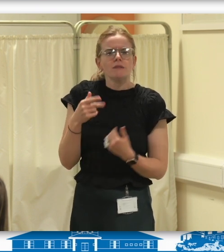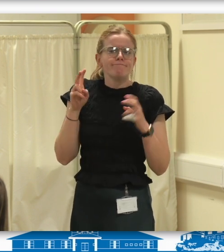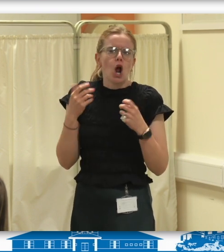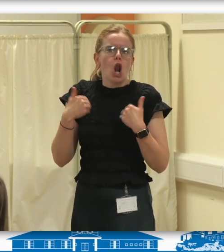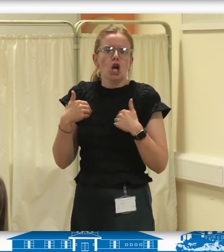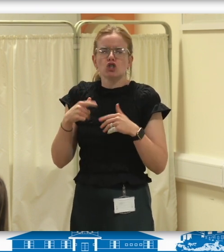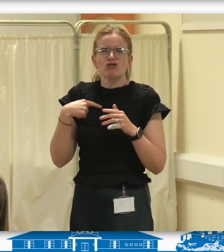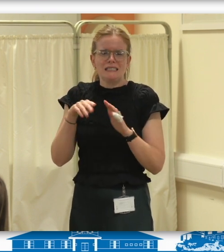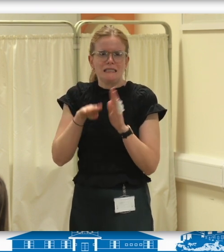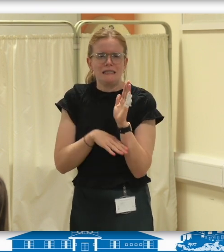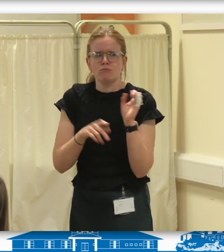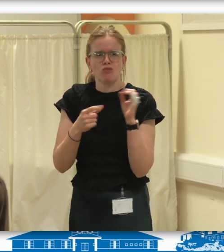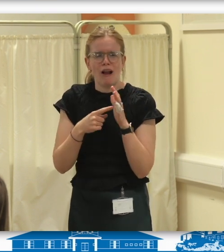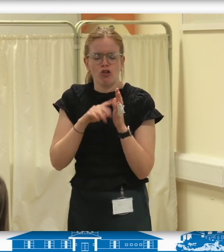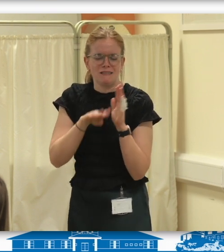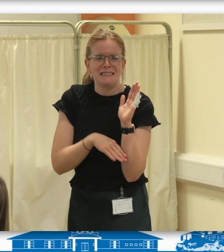we start to become ill.